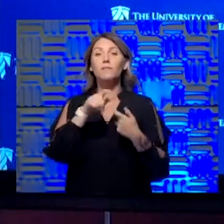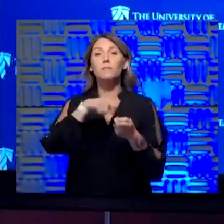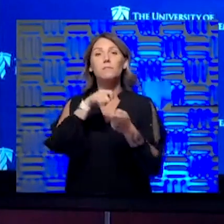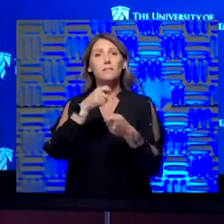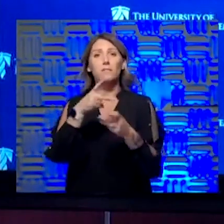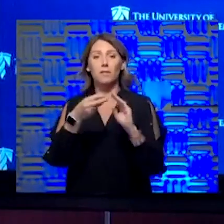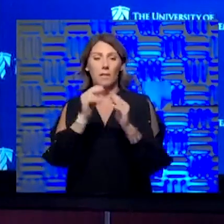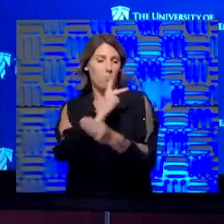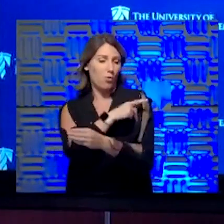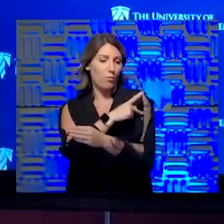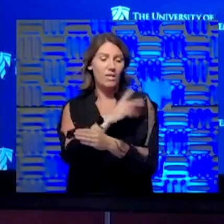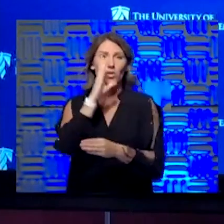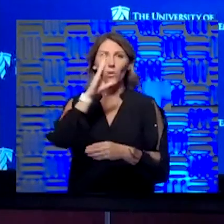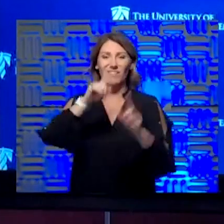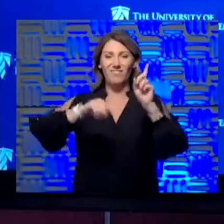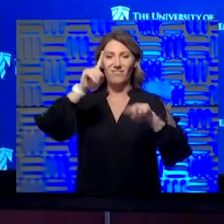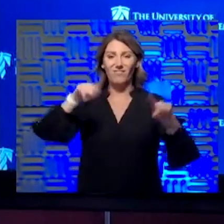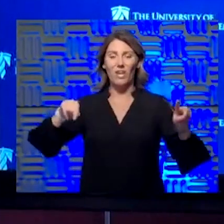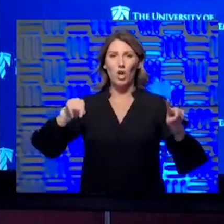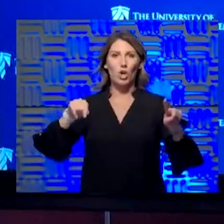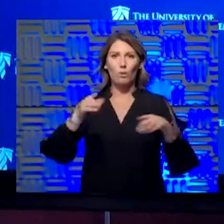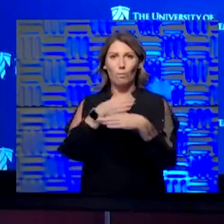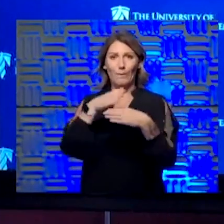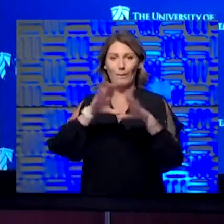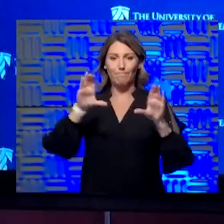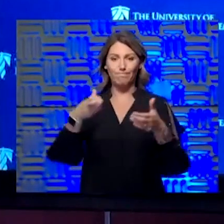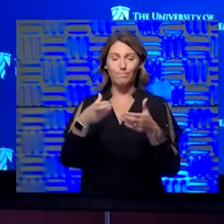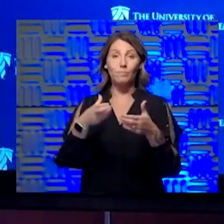50%, and the higher you go, the better off you are. And clearly with COVID-19 or with SARS-CoV-2, we'd rather do it through